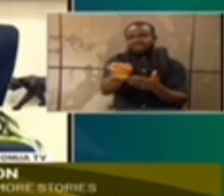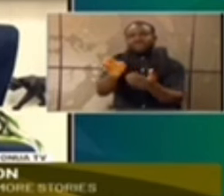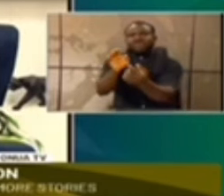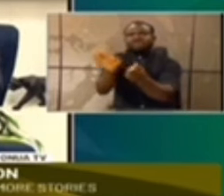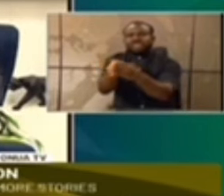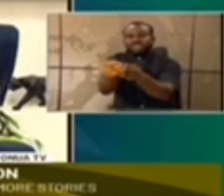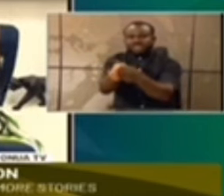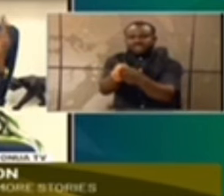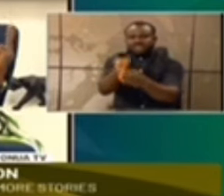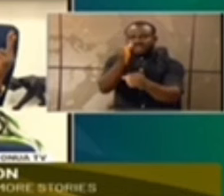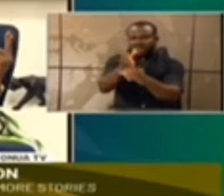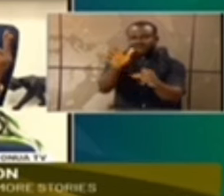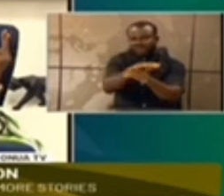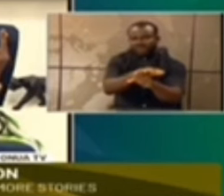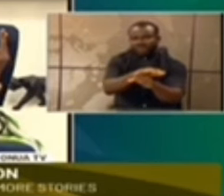me enu Ashanti region